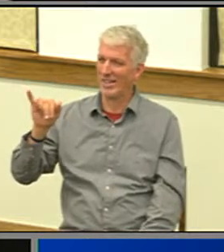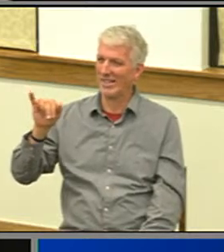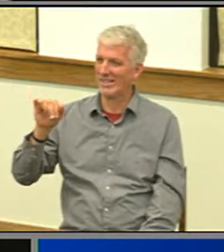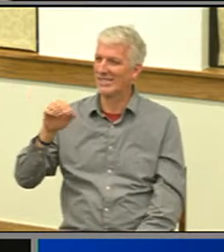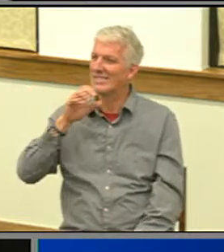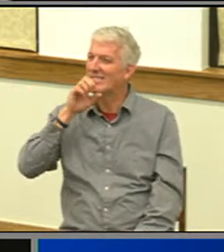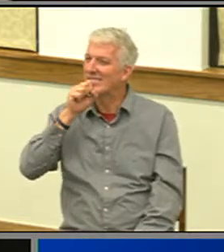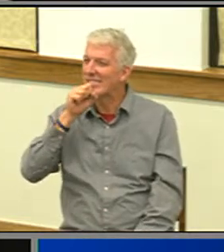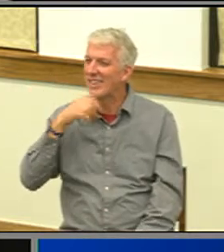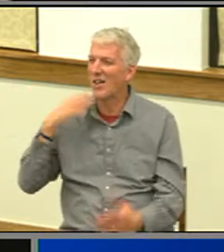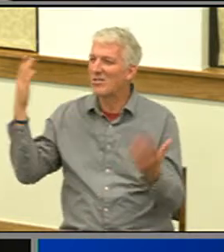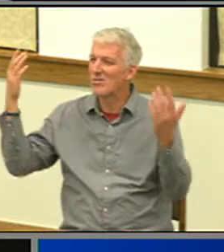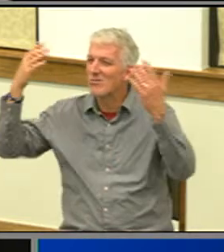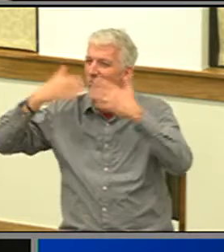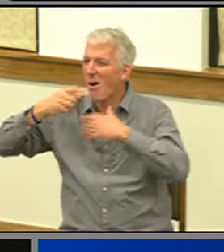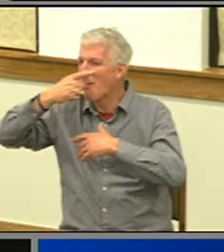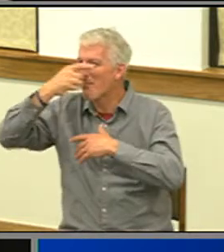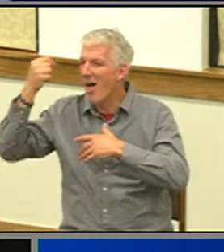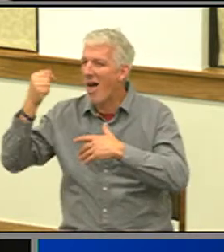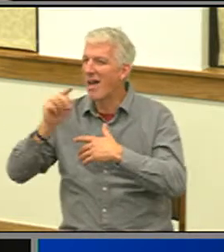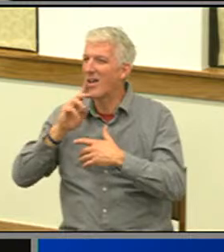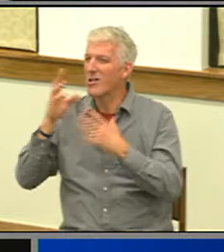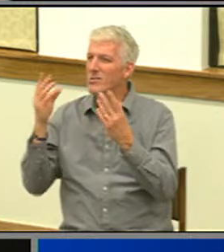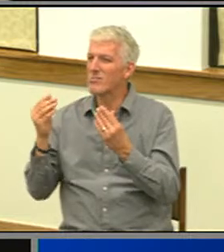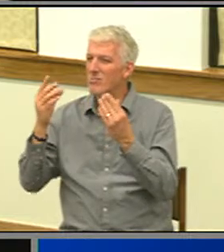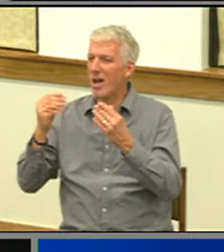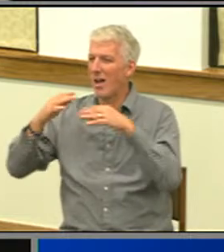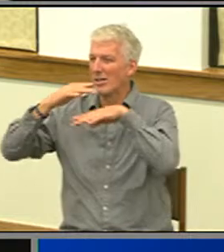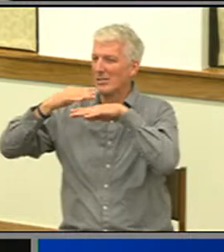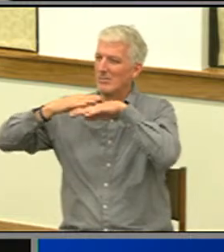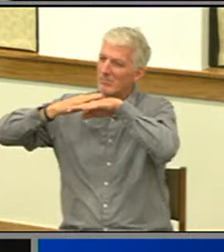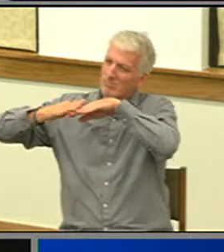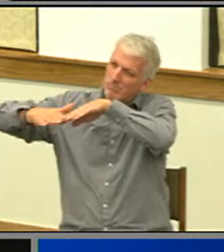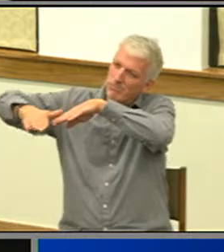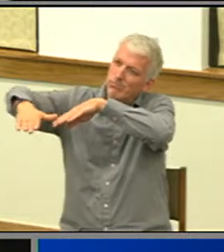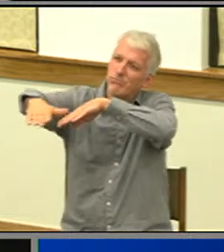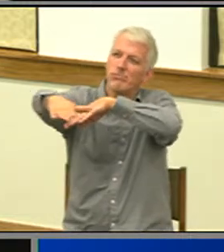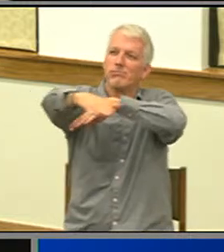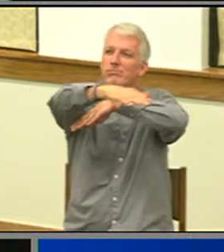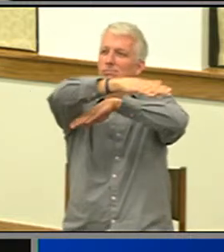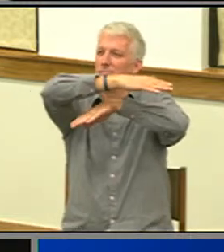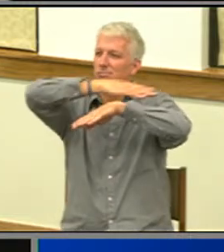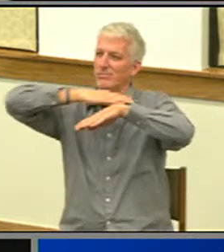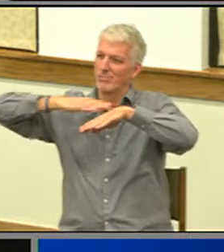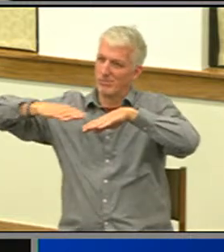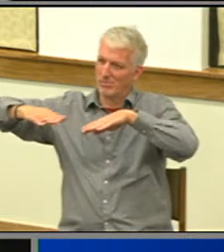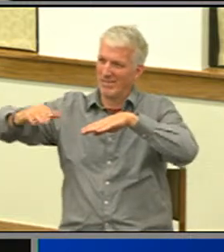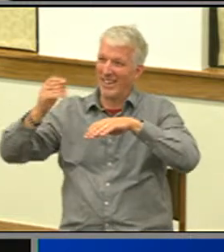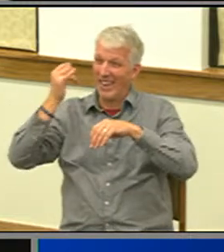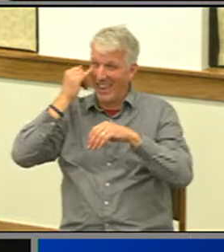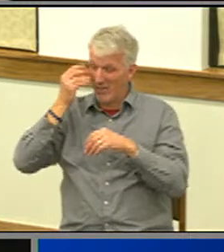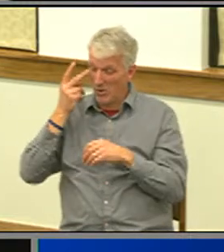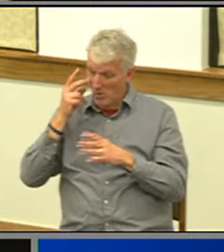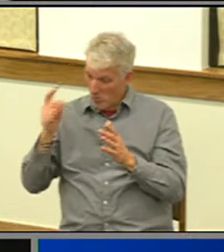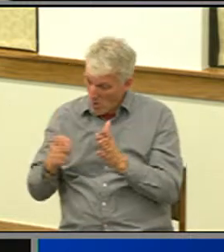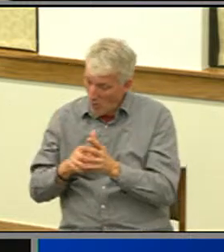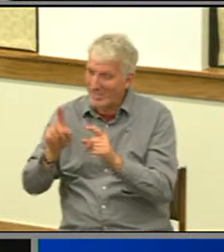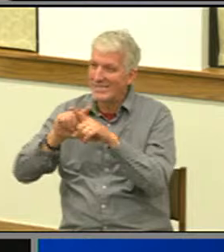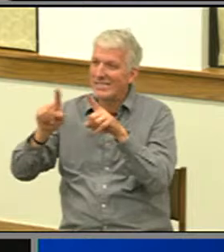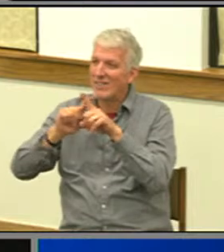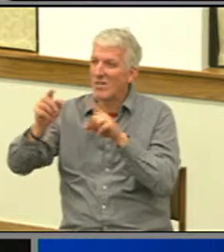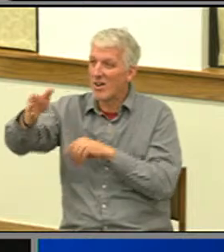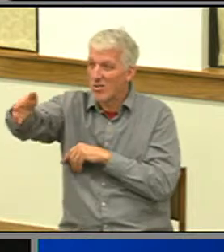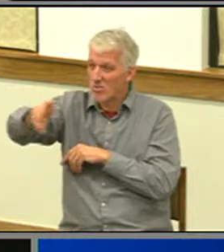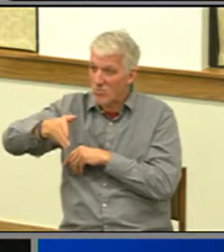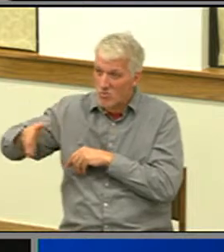pavement. Slurry Seal, before we apply the Slurry Seal, cracks on the existing street, on